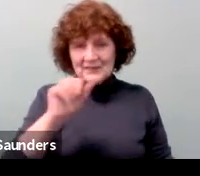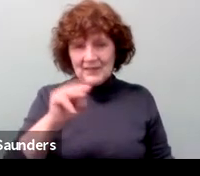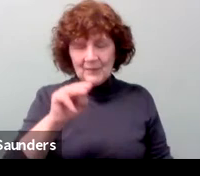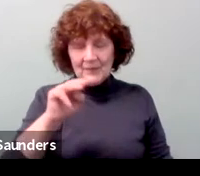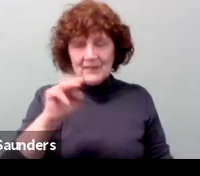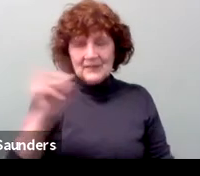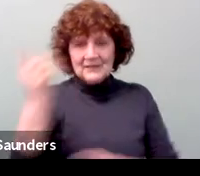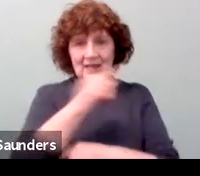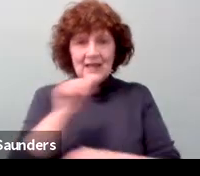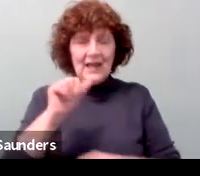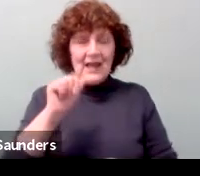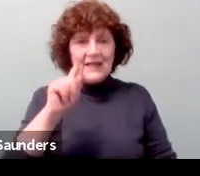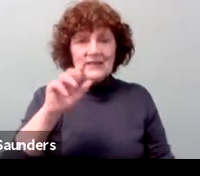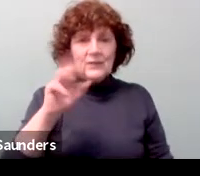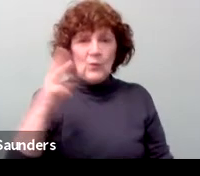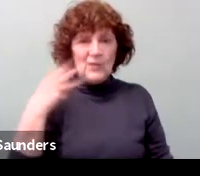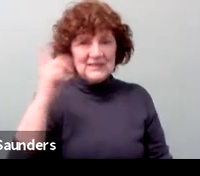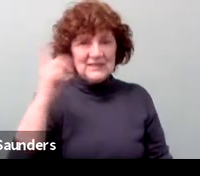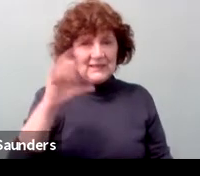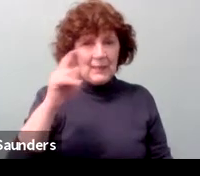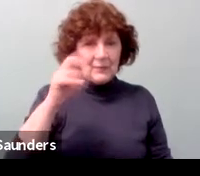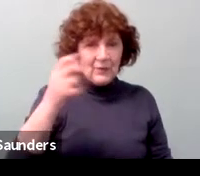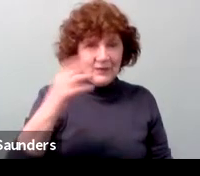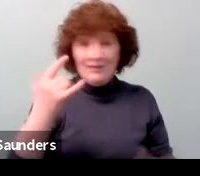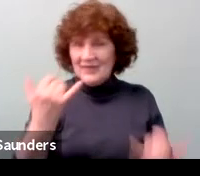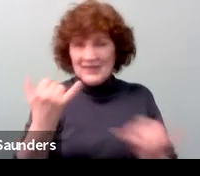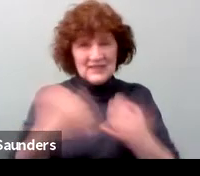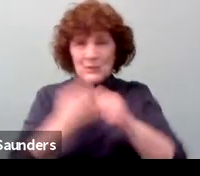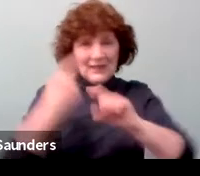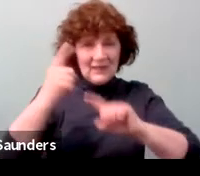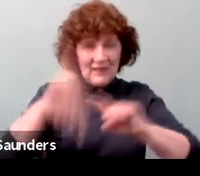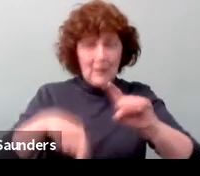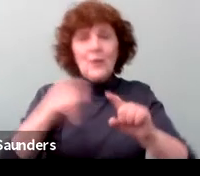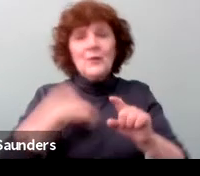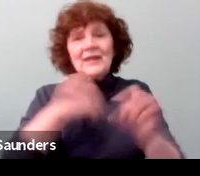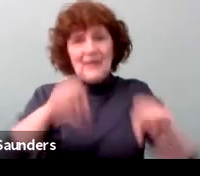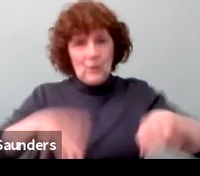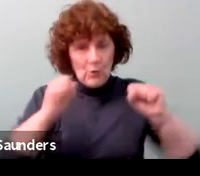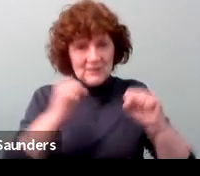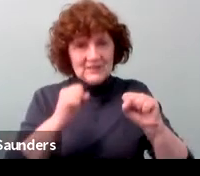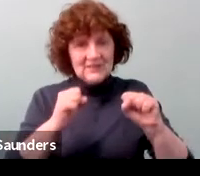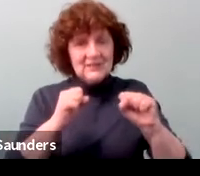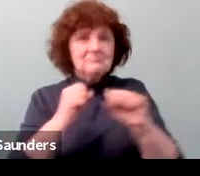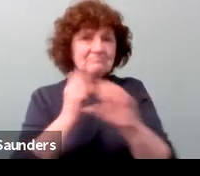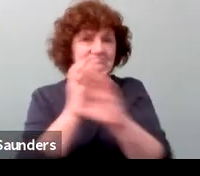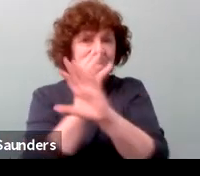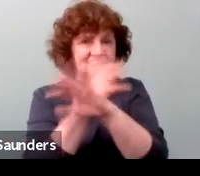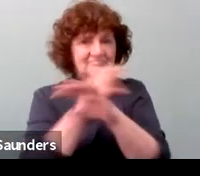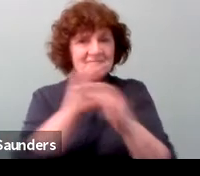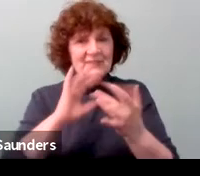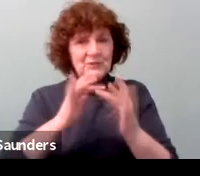are so fortunate to be able to host virtual events like tonight that include so many more